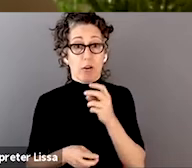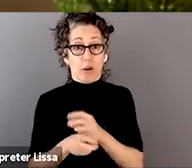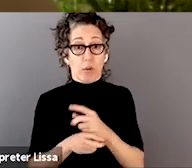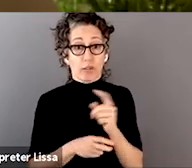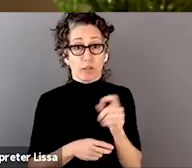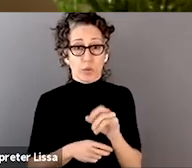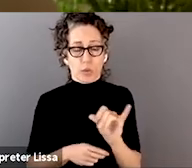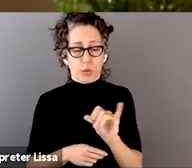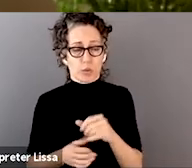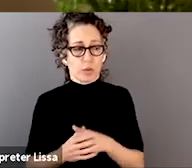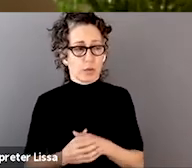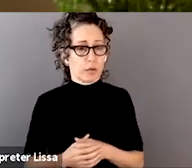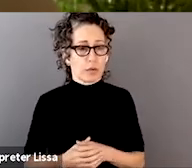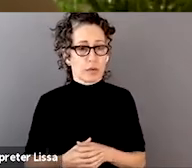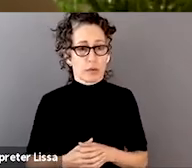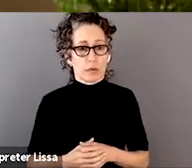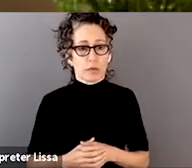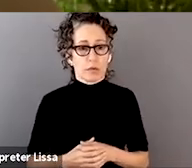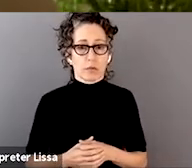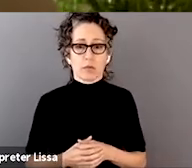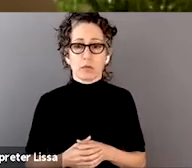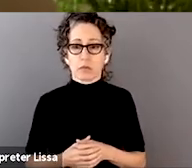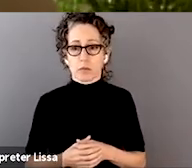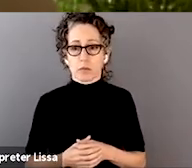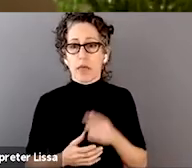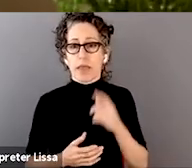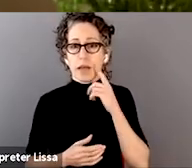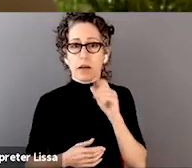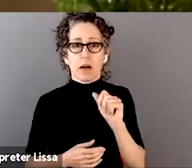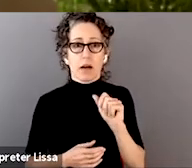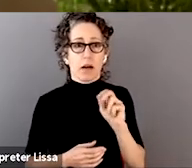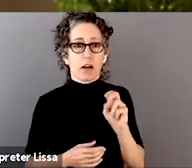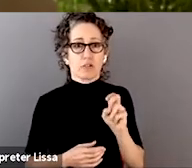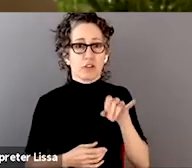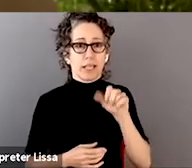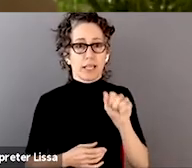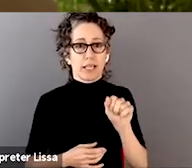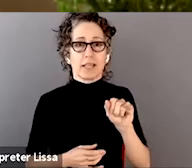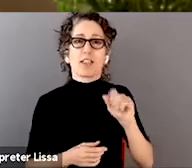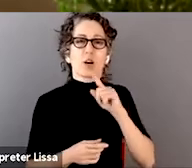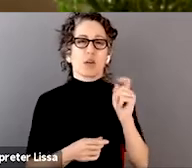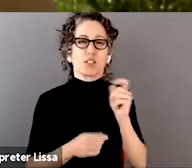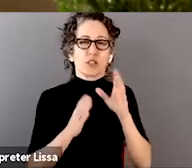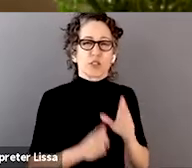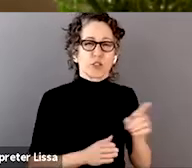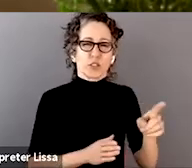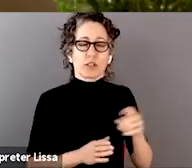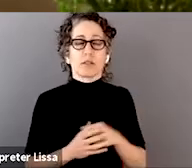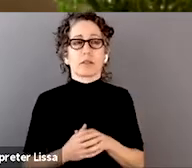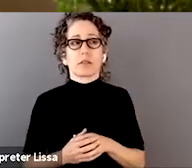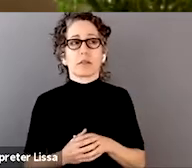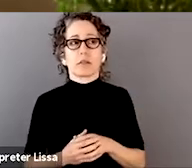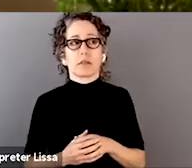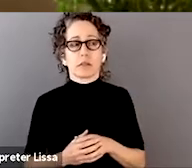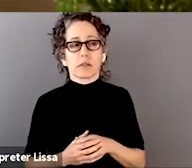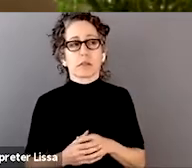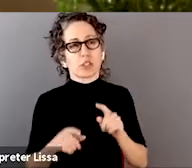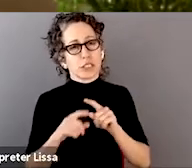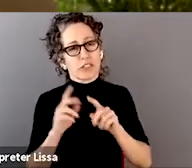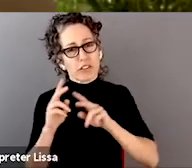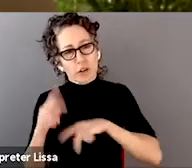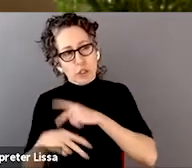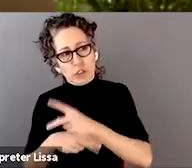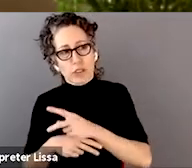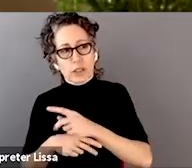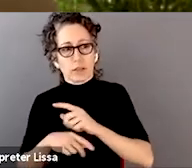And I think, as Anjali Patil, who's asking the question, has already pointed out, that there are different versions and different